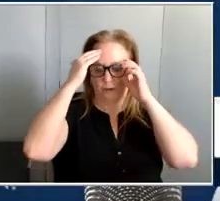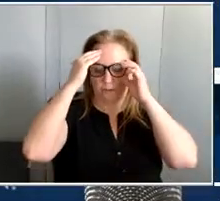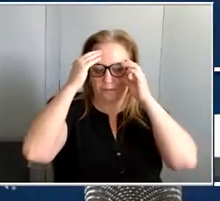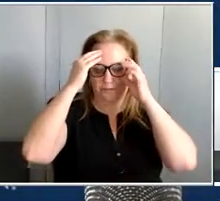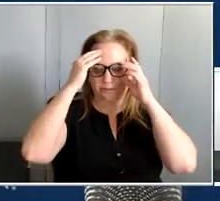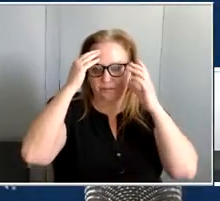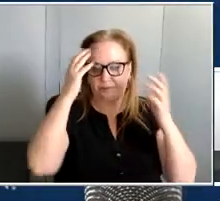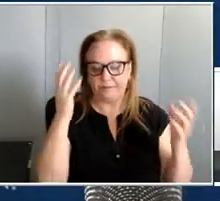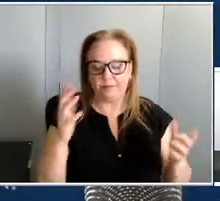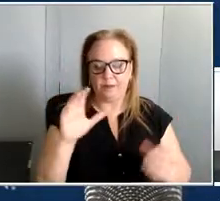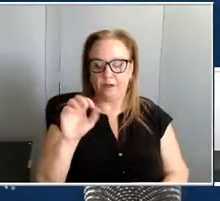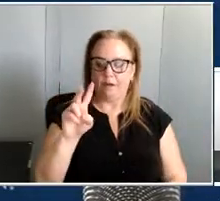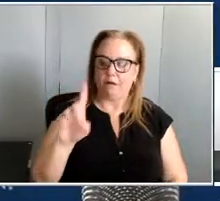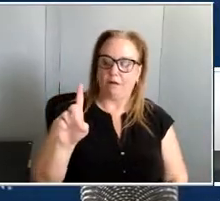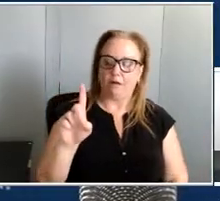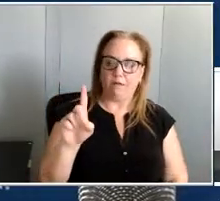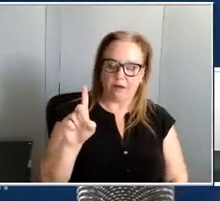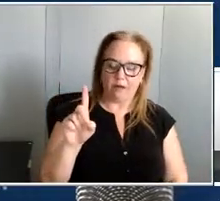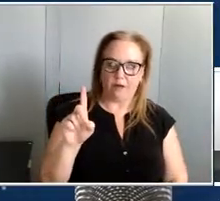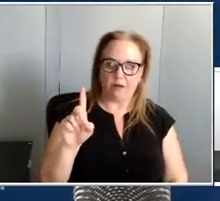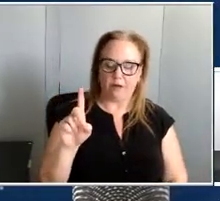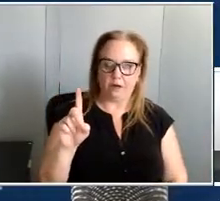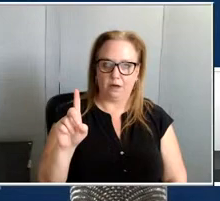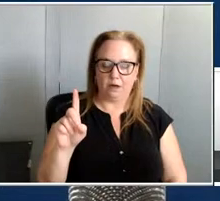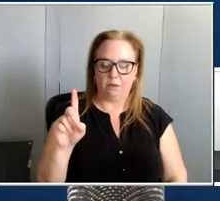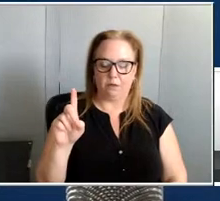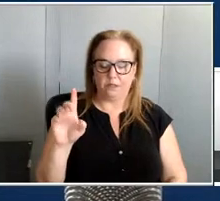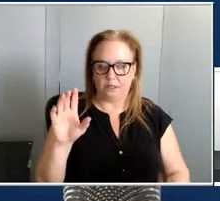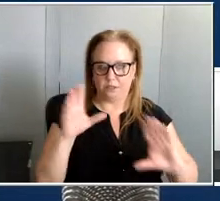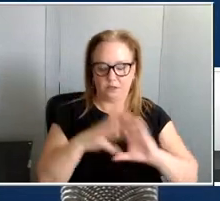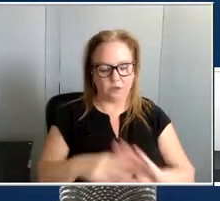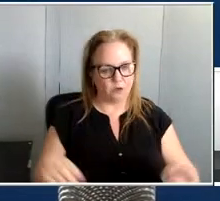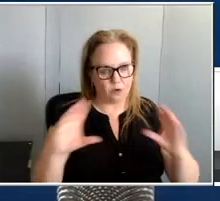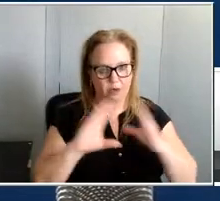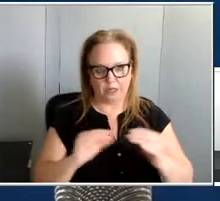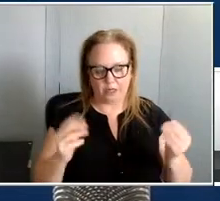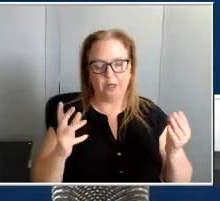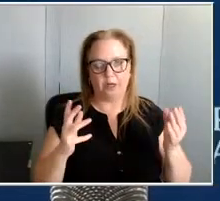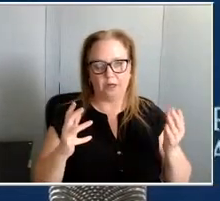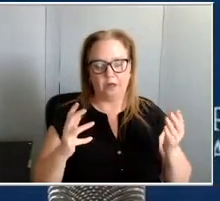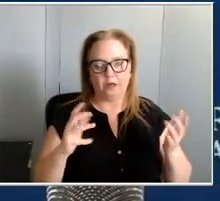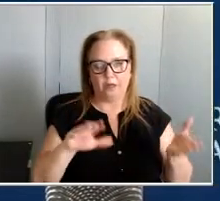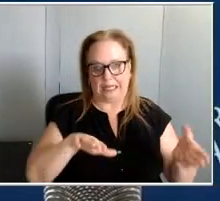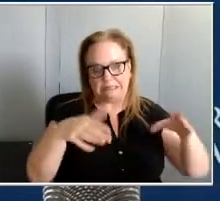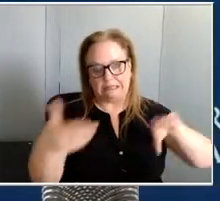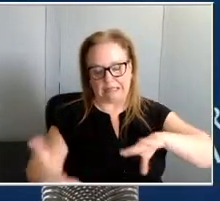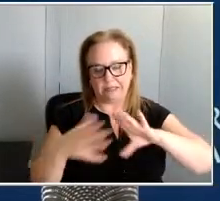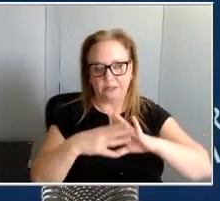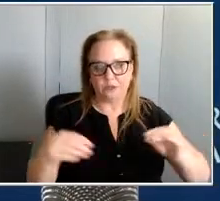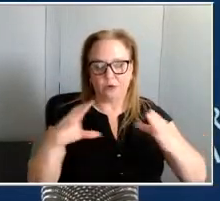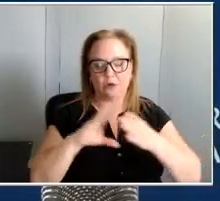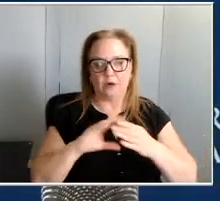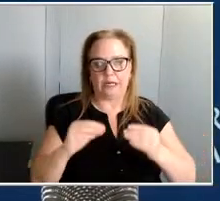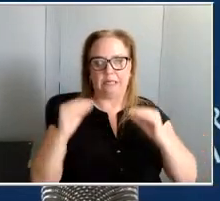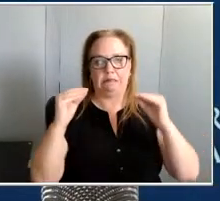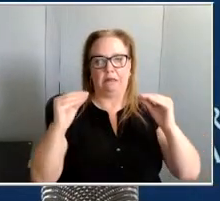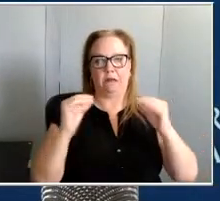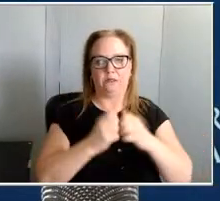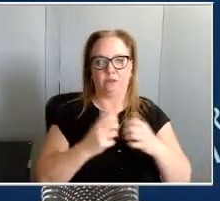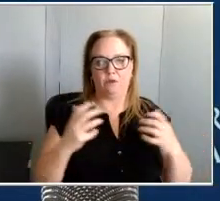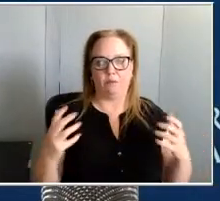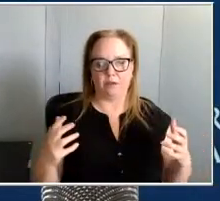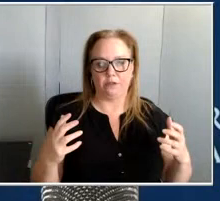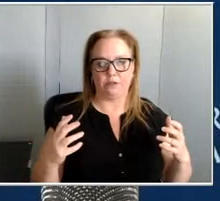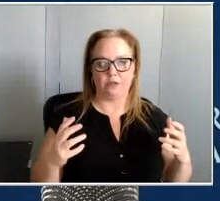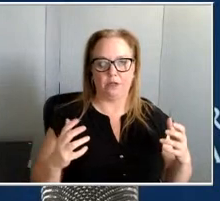know, COVID was an amazing story in so many levels, a very deadly story, but in so many levels it taught us so much. We went